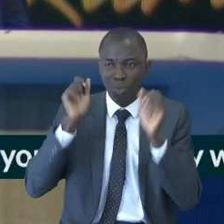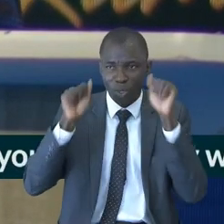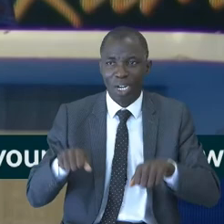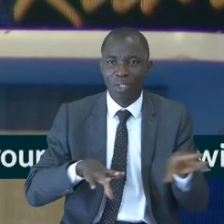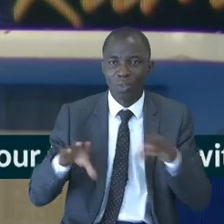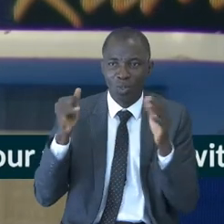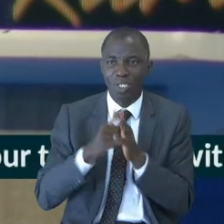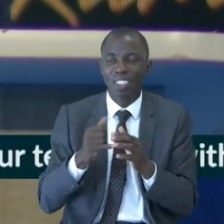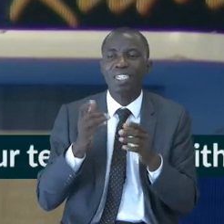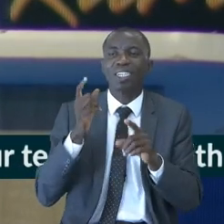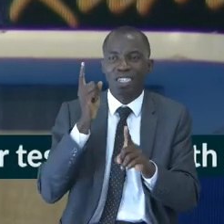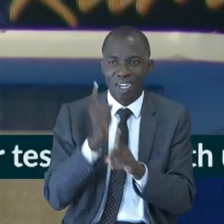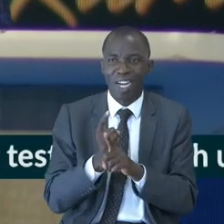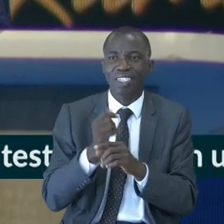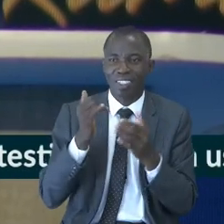it right now.